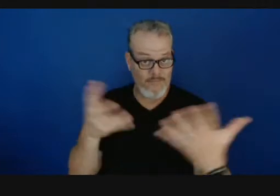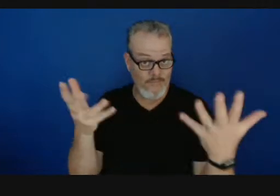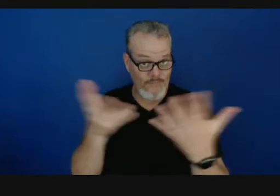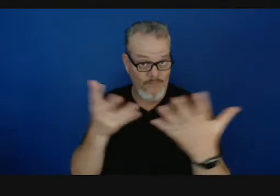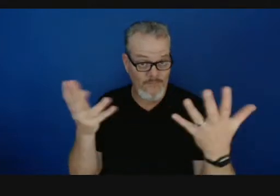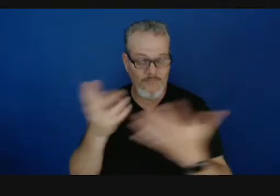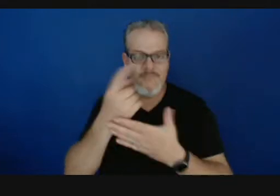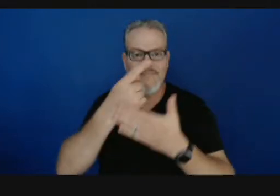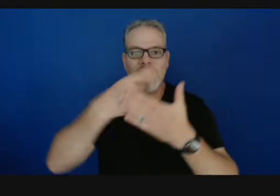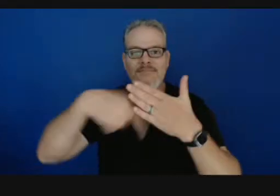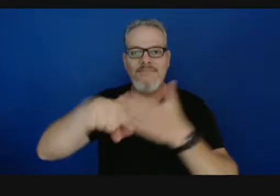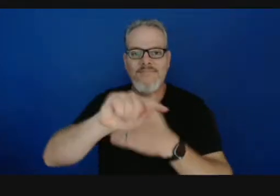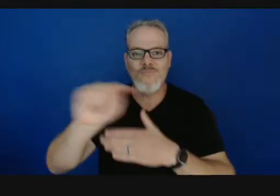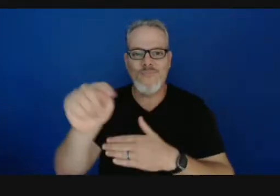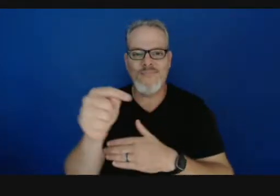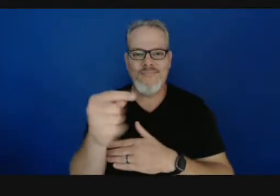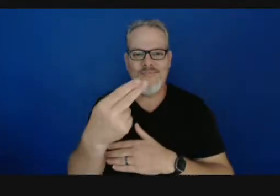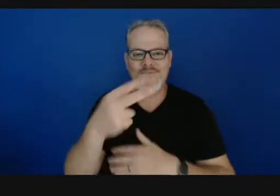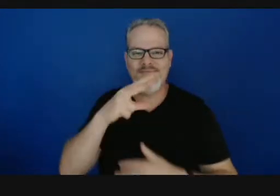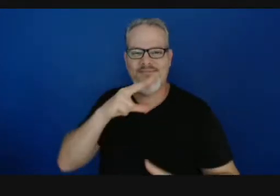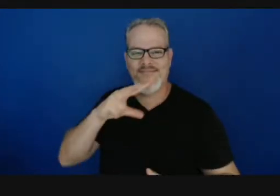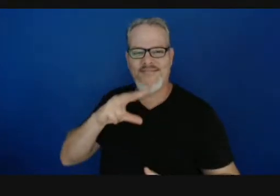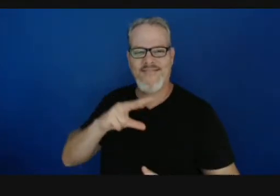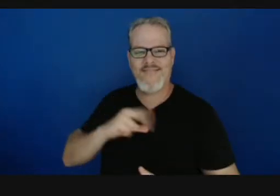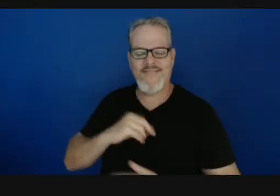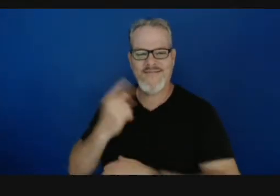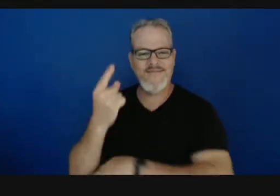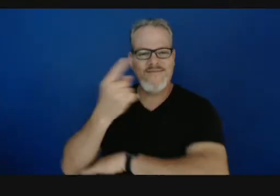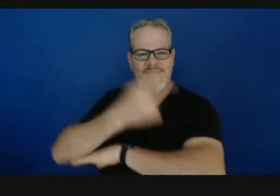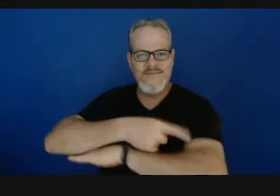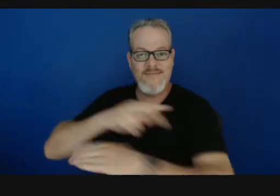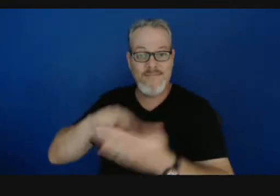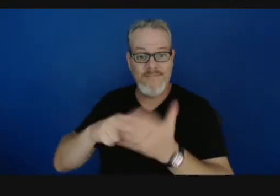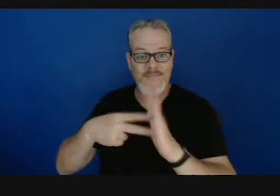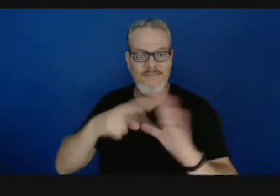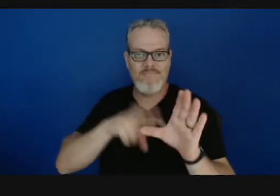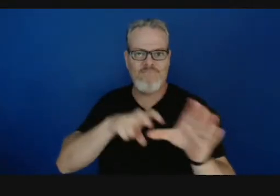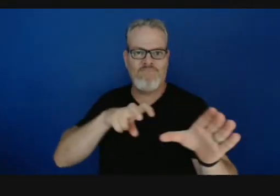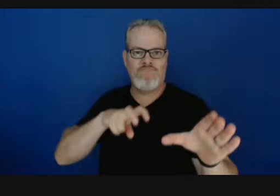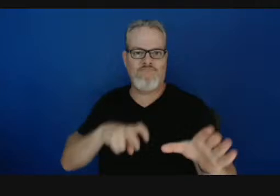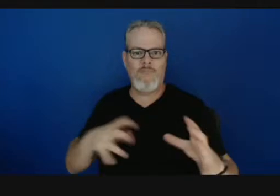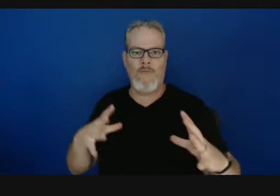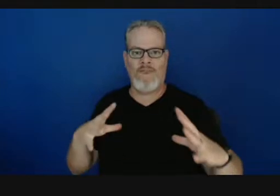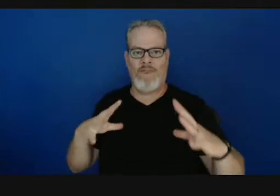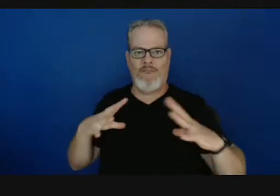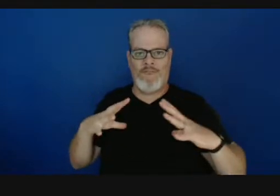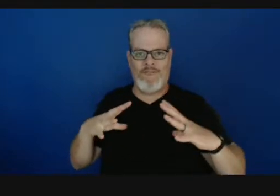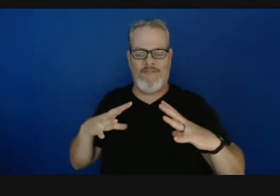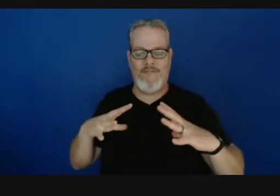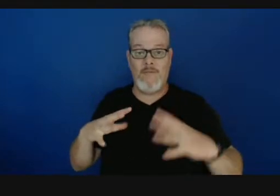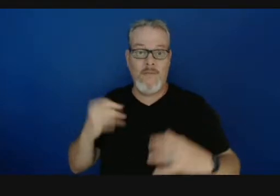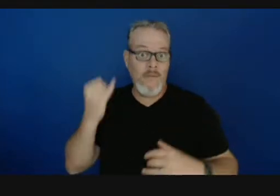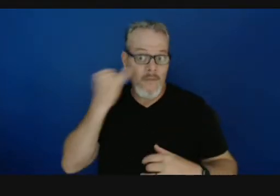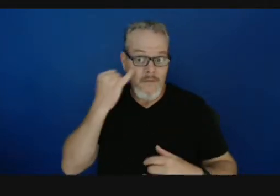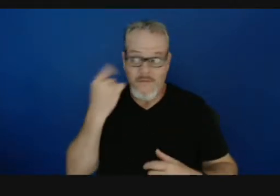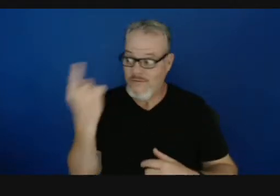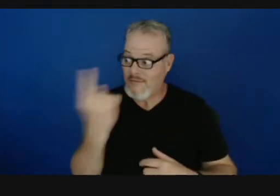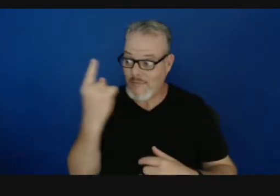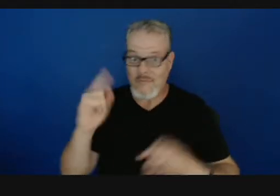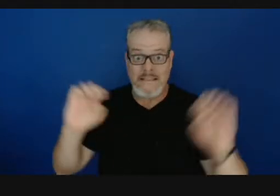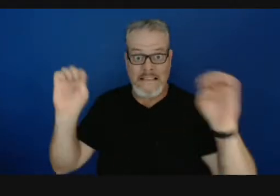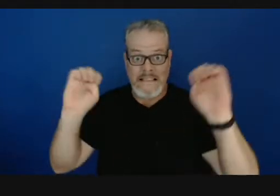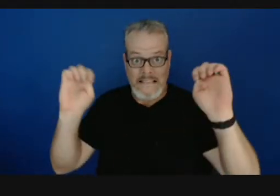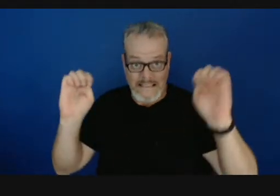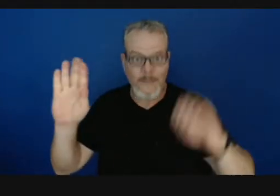be Thanksgiving Day. And so we will be taking a week off next week. And unless something pulls us back sooner, we'll plan to come back to you guys in 2